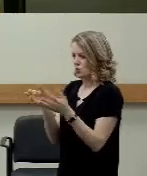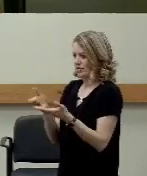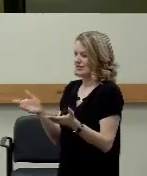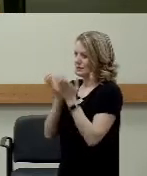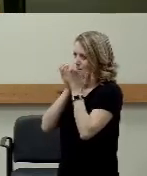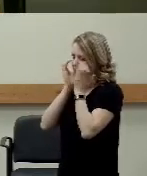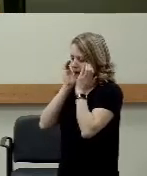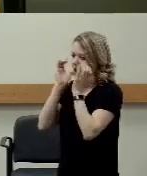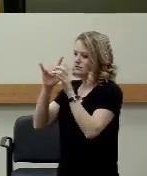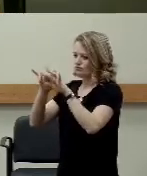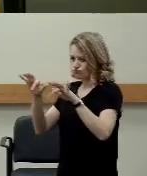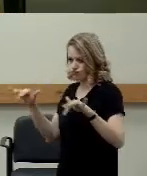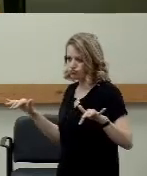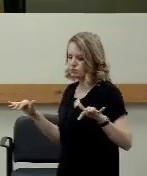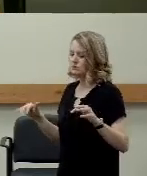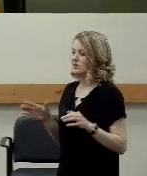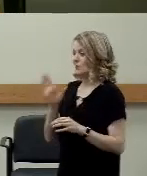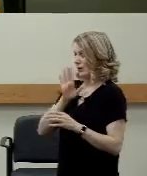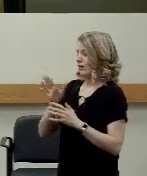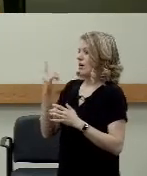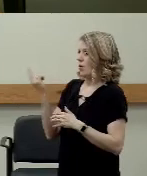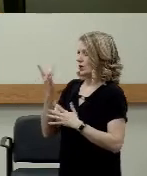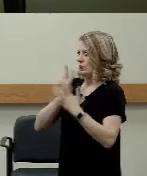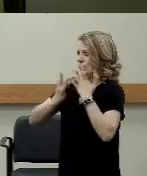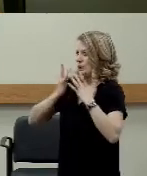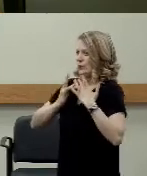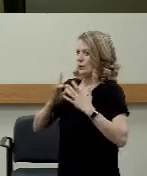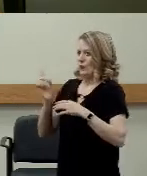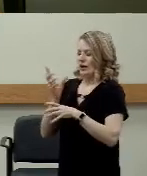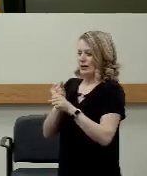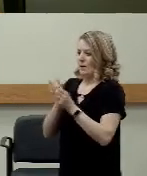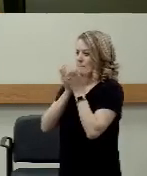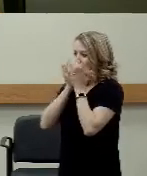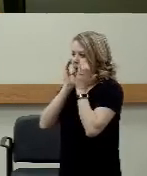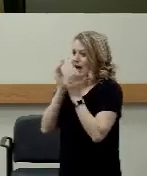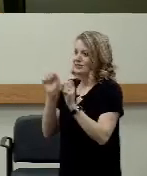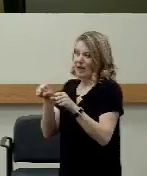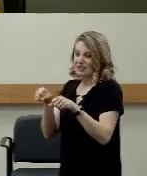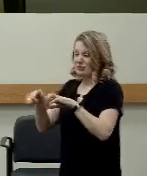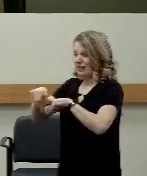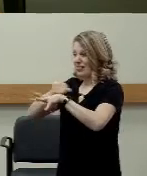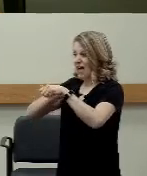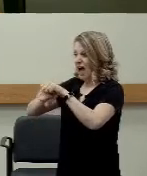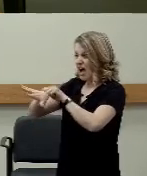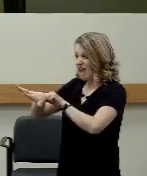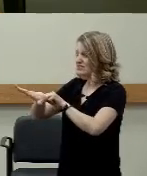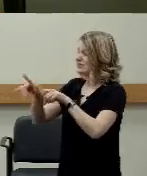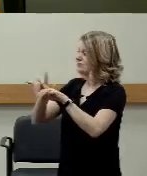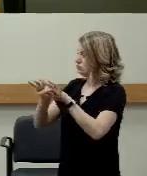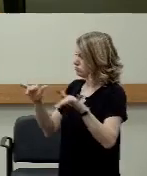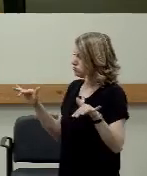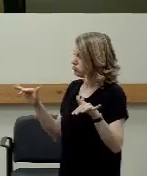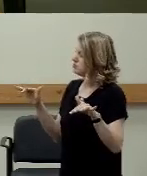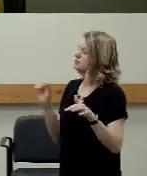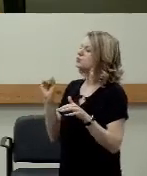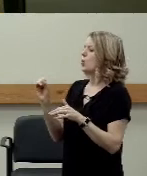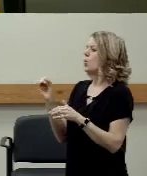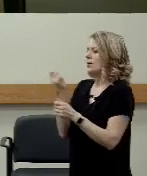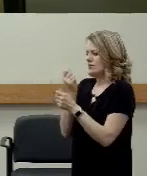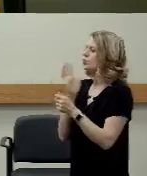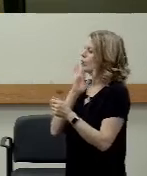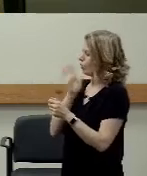going to continually be a shortage of masks and perhaps gloves and that sort of thing. So understanding all